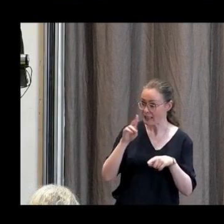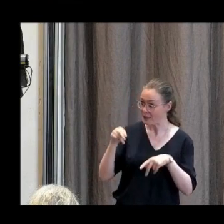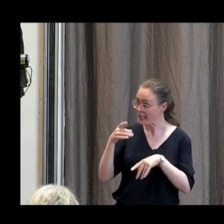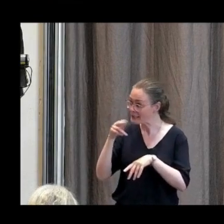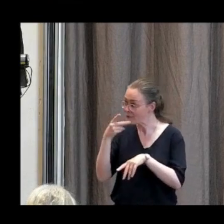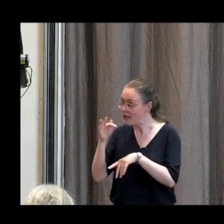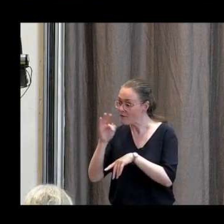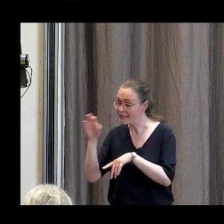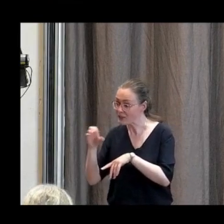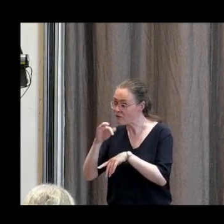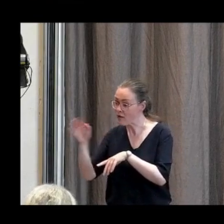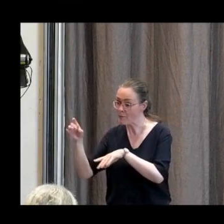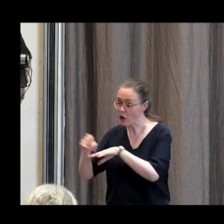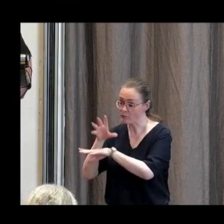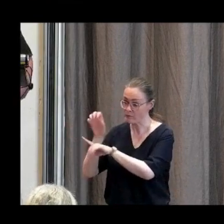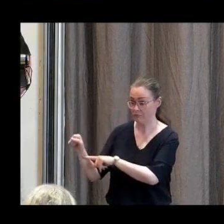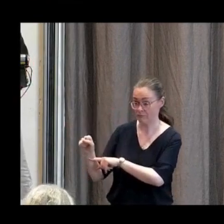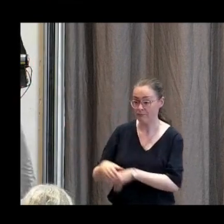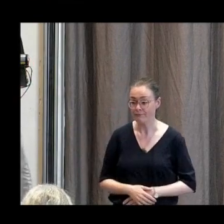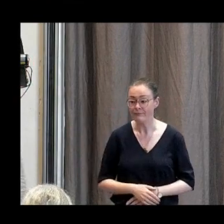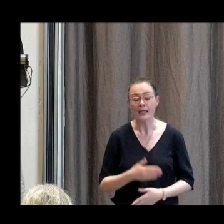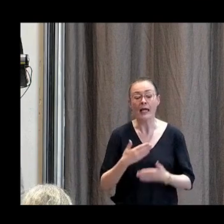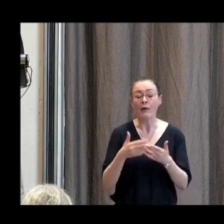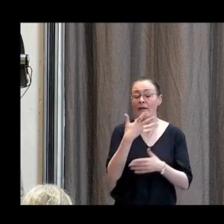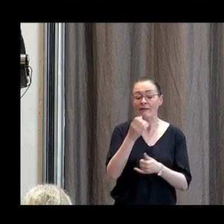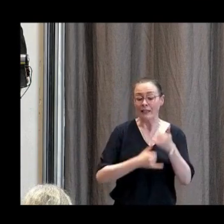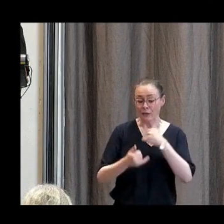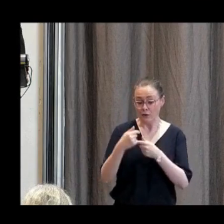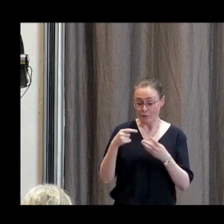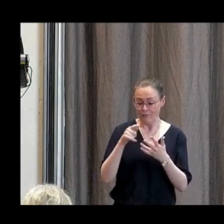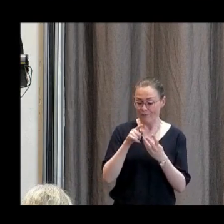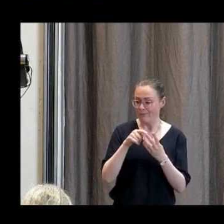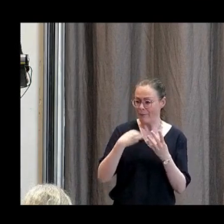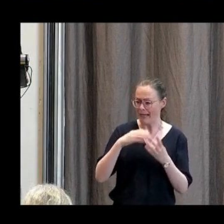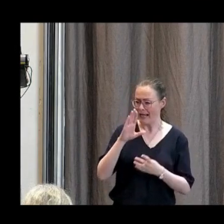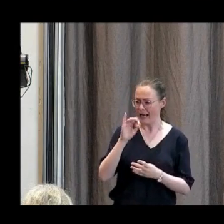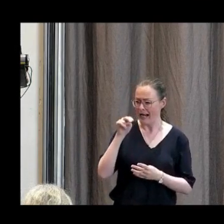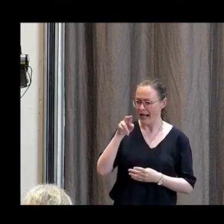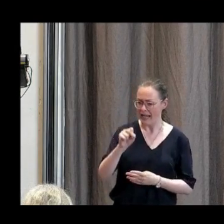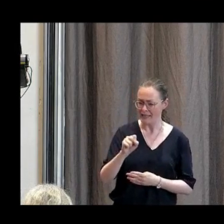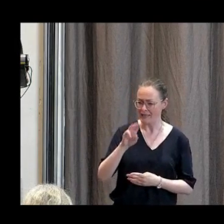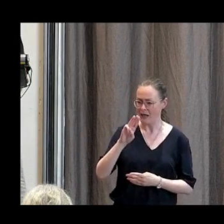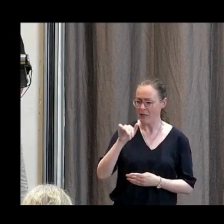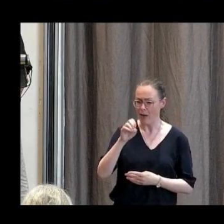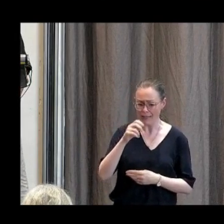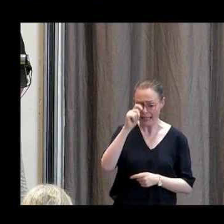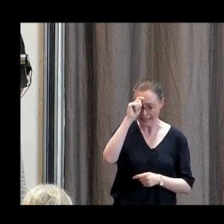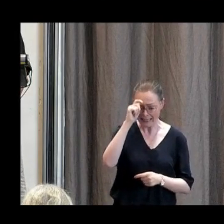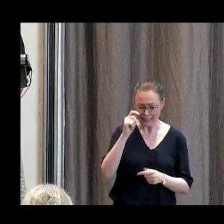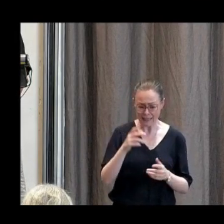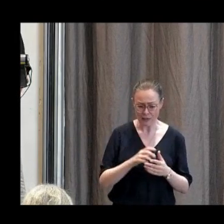So about 50 years ago, as I said, Linus Pauling was, I think he was 20 years